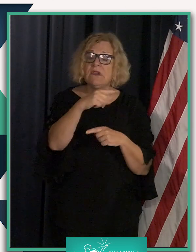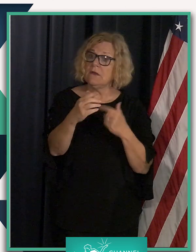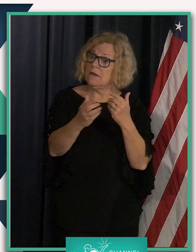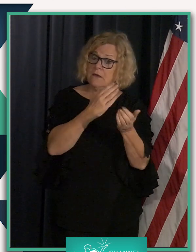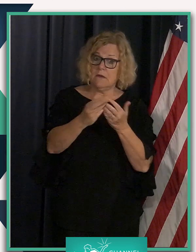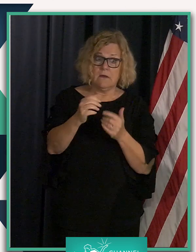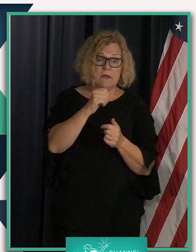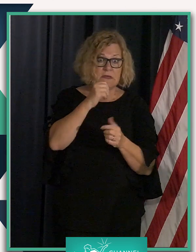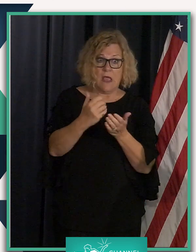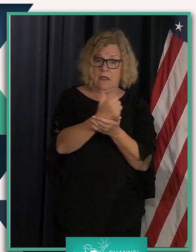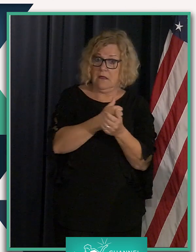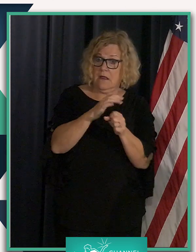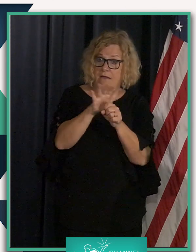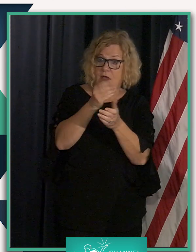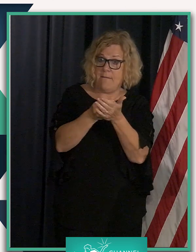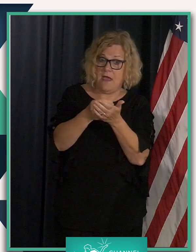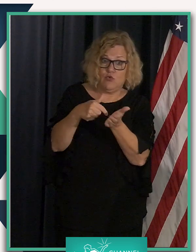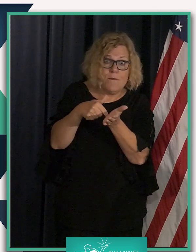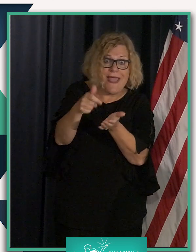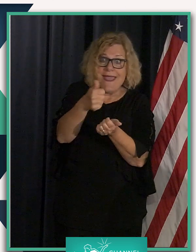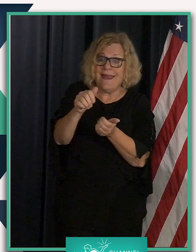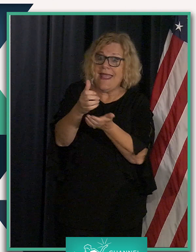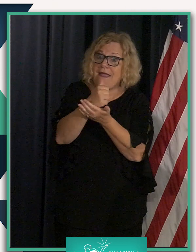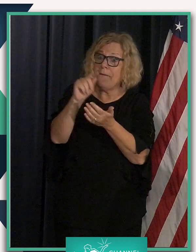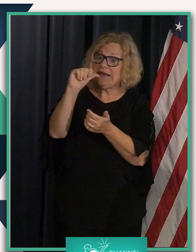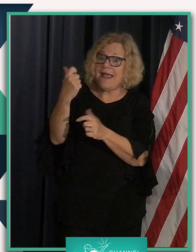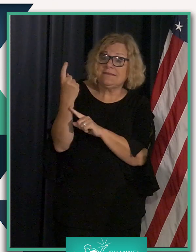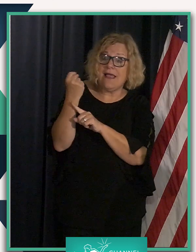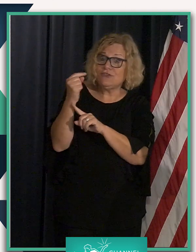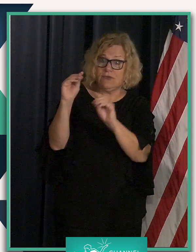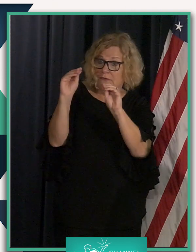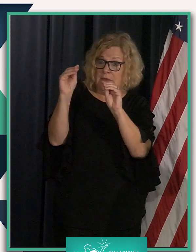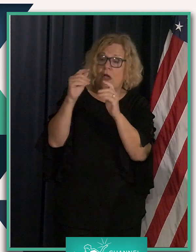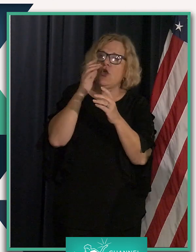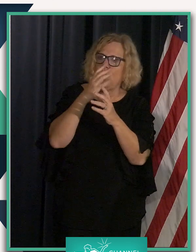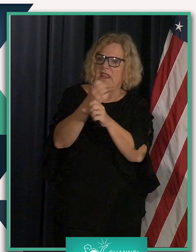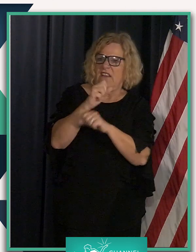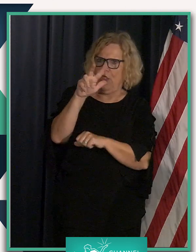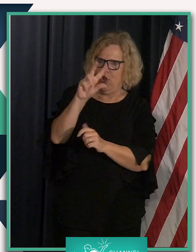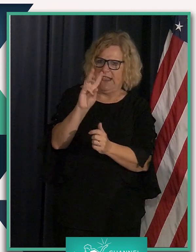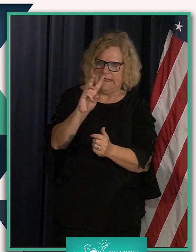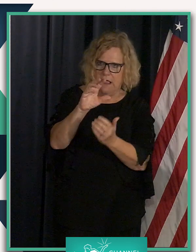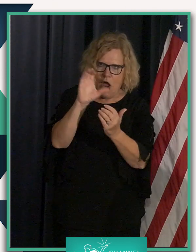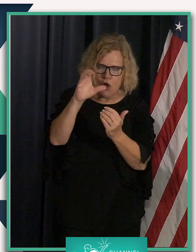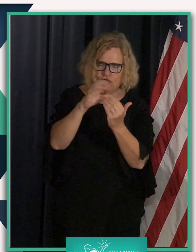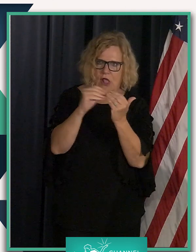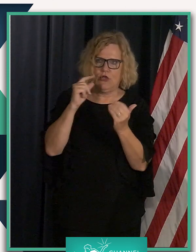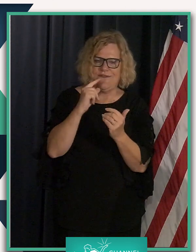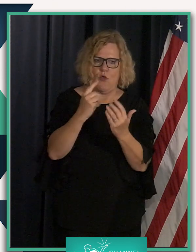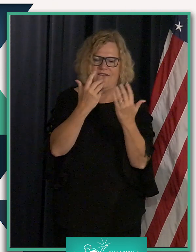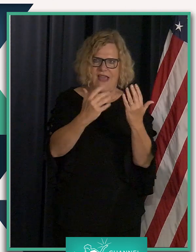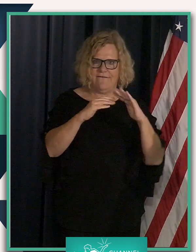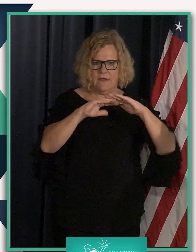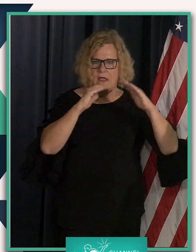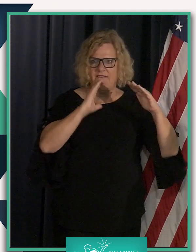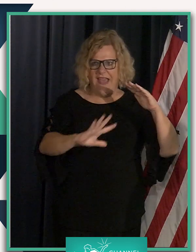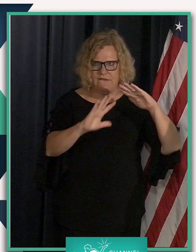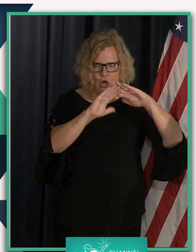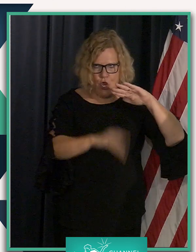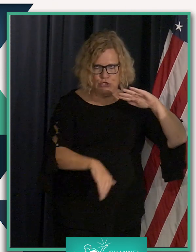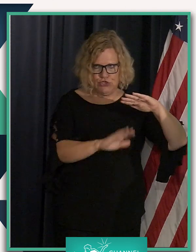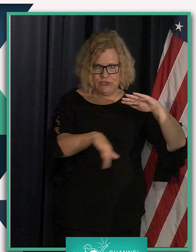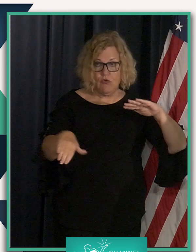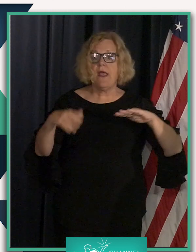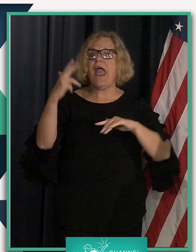you didn't make enough money to pay any income tax last year, you're getting $3,600 for the 5 and under children, and you're